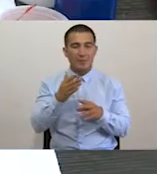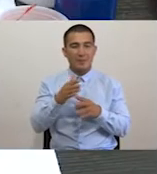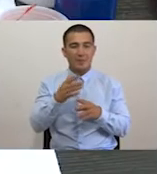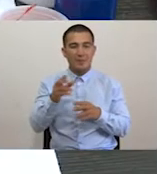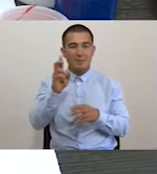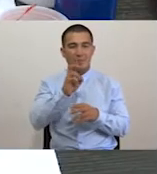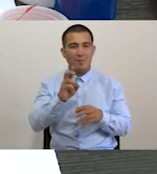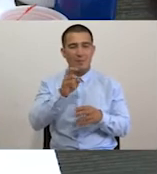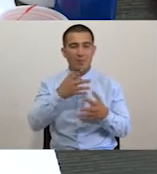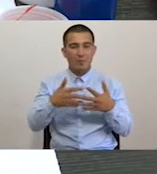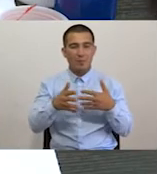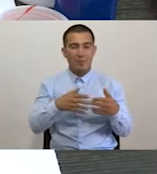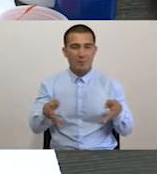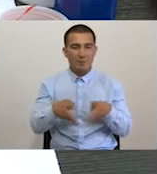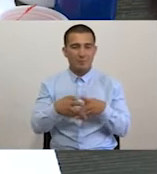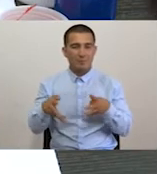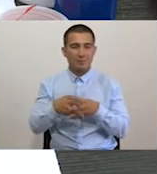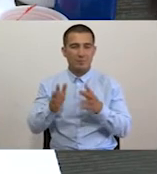oq qog'ozimizga qo'shib yuboramiz.